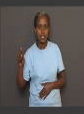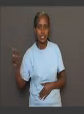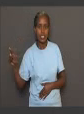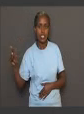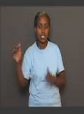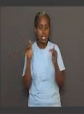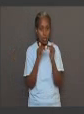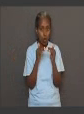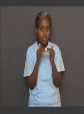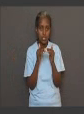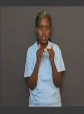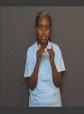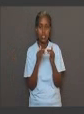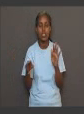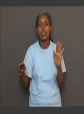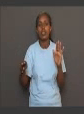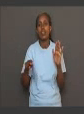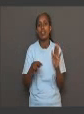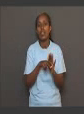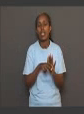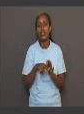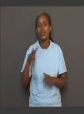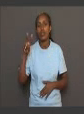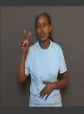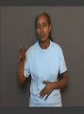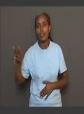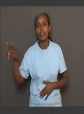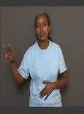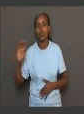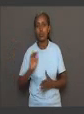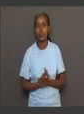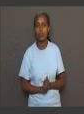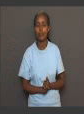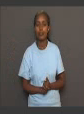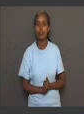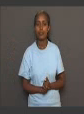10z equals negative 22.